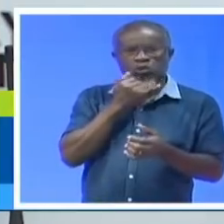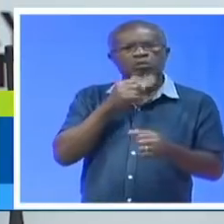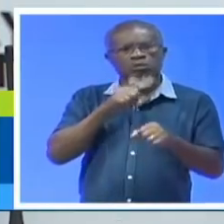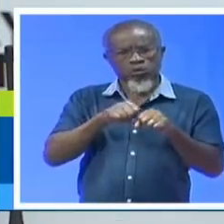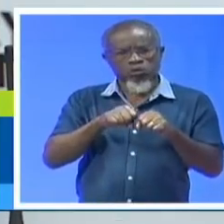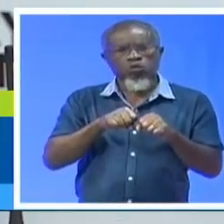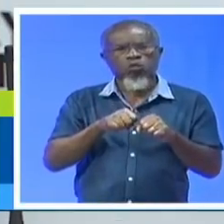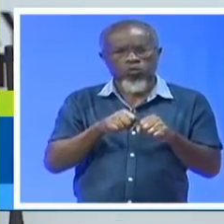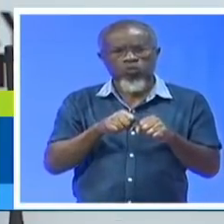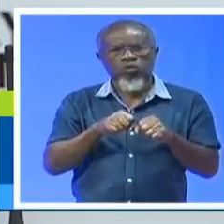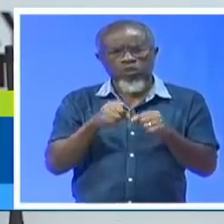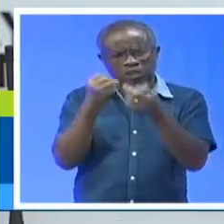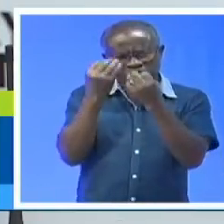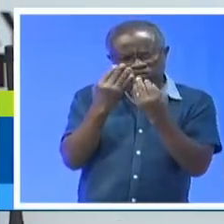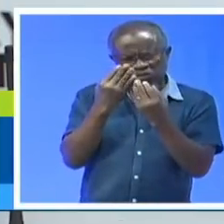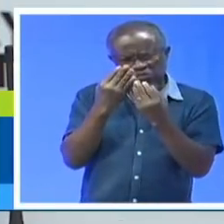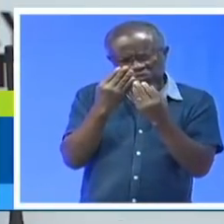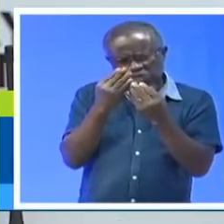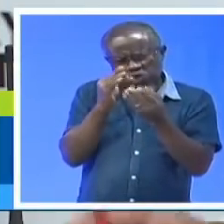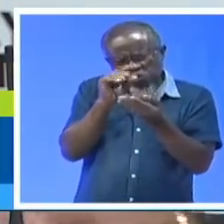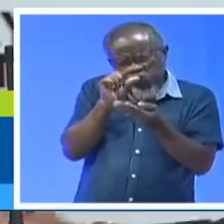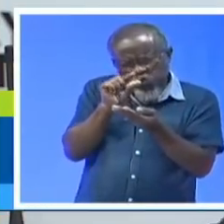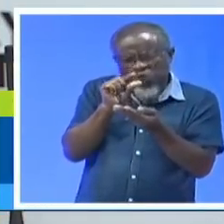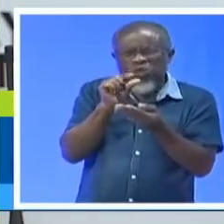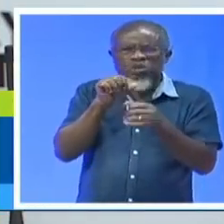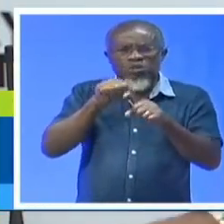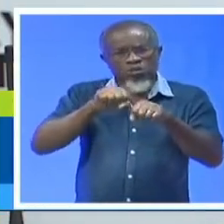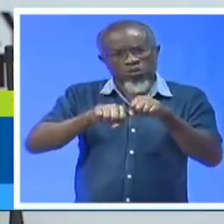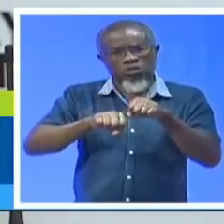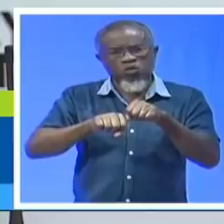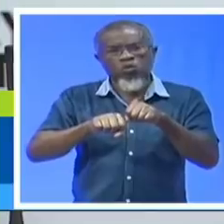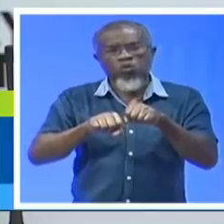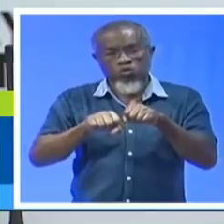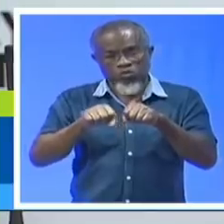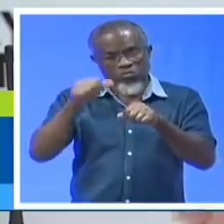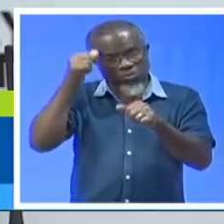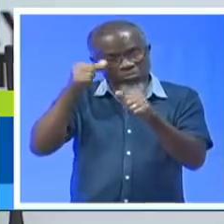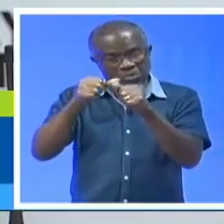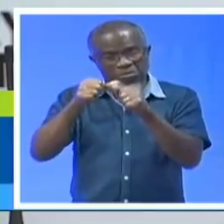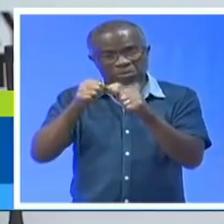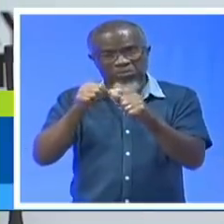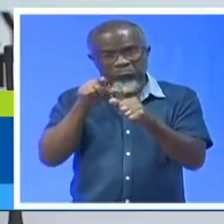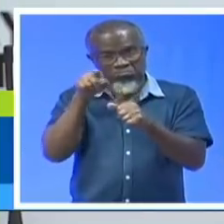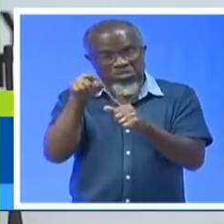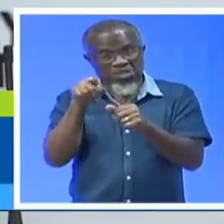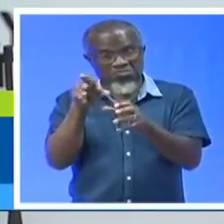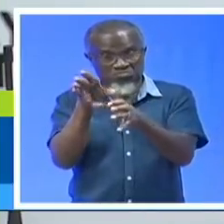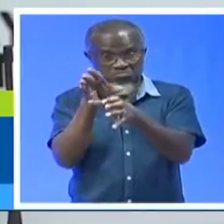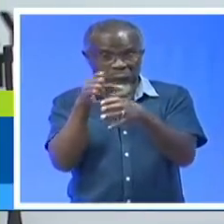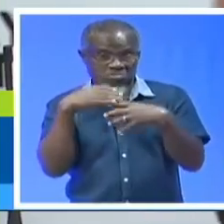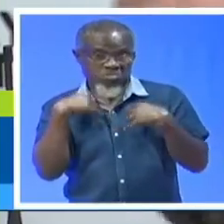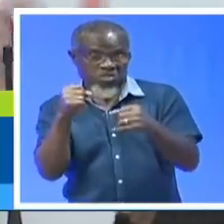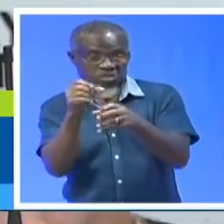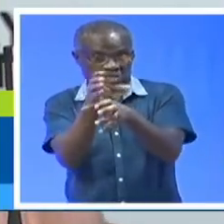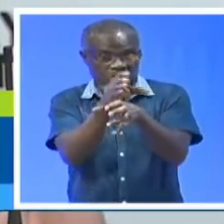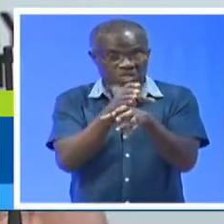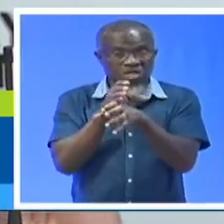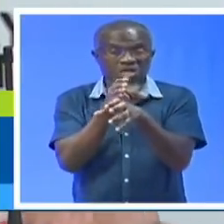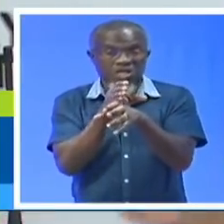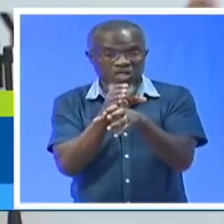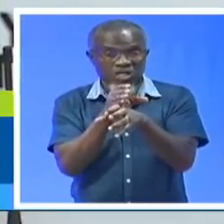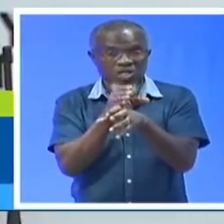significant. What we do with healthcare workers, especially working in the healthcare system, because we have no control of them in their